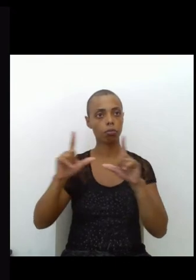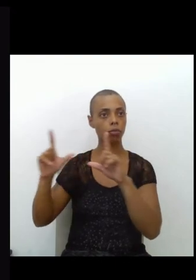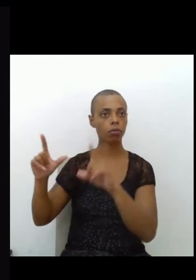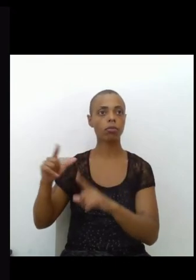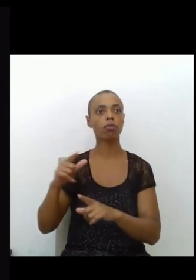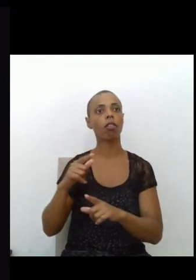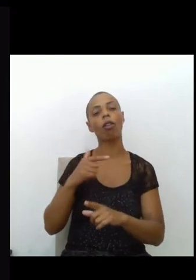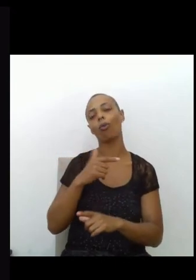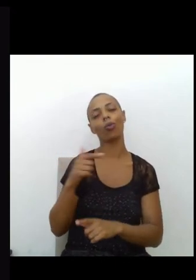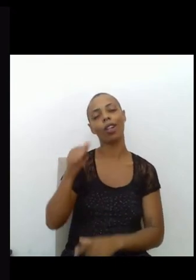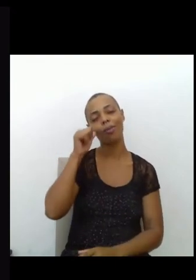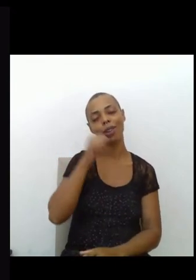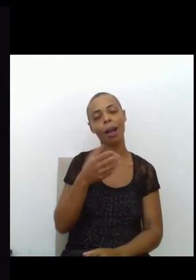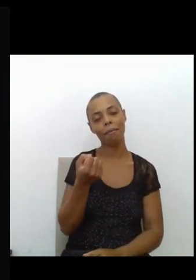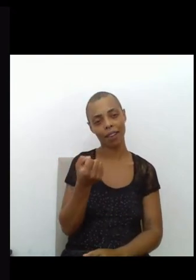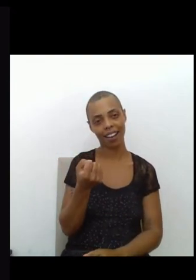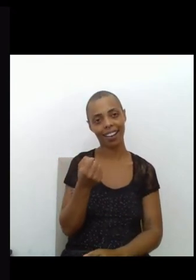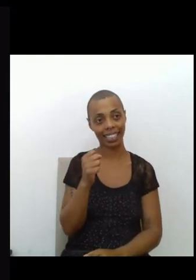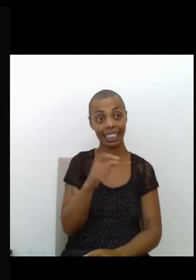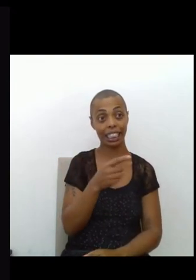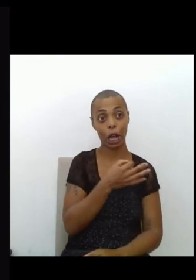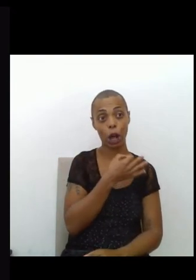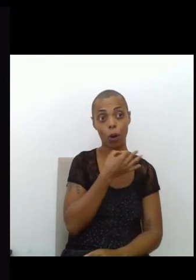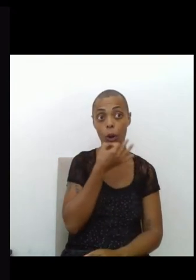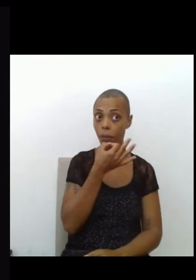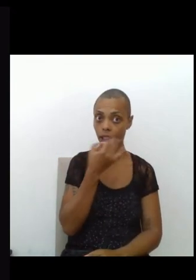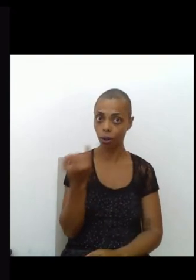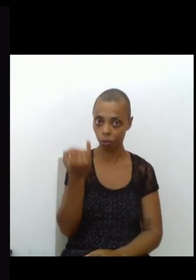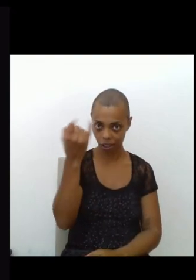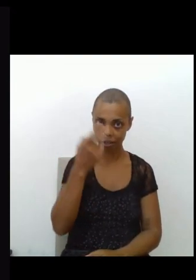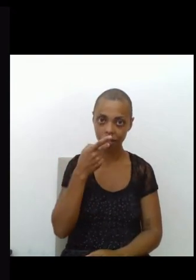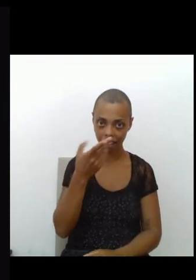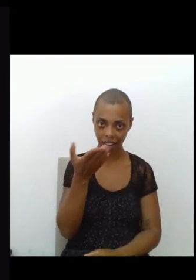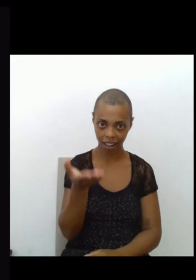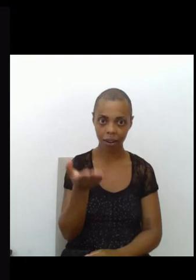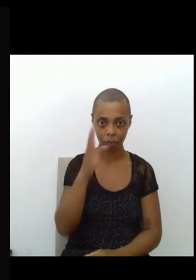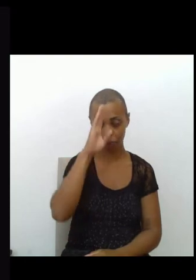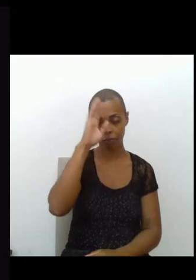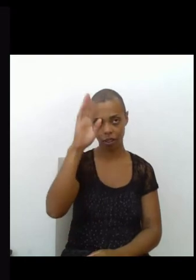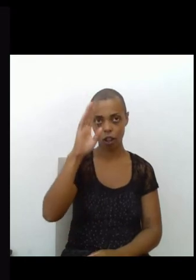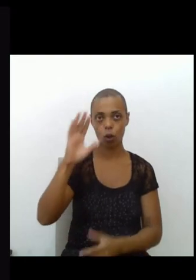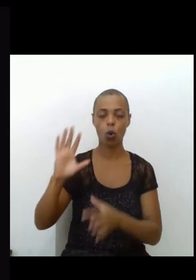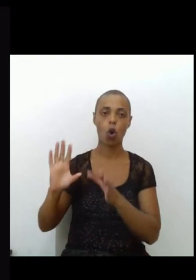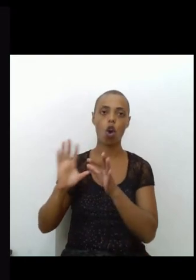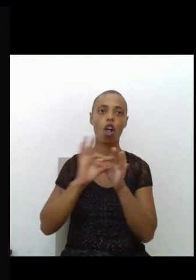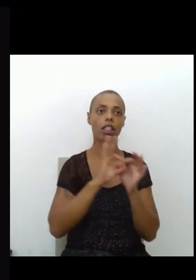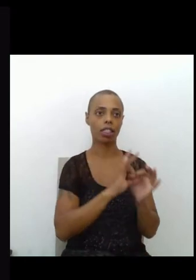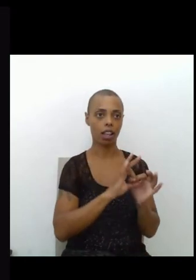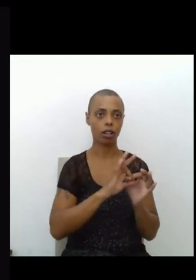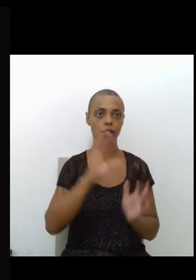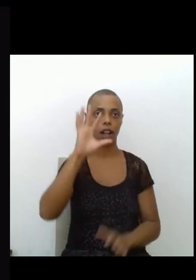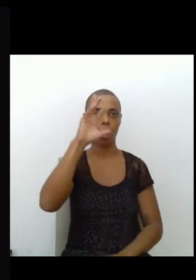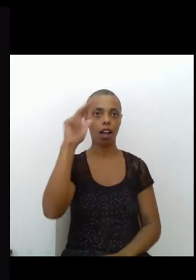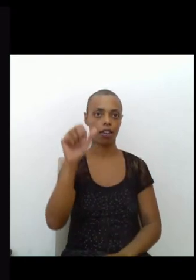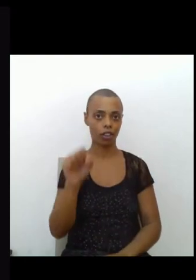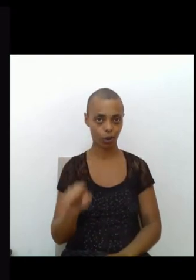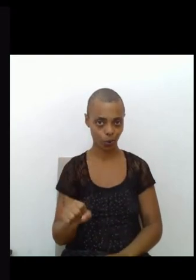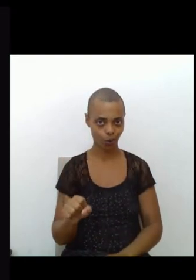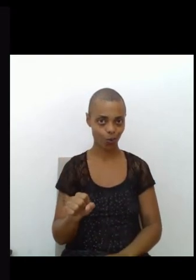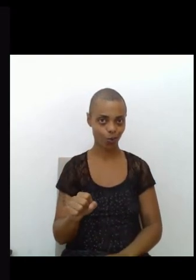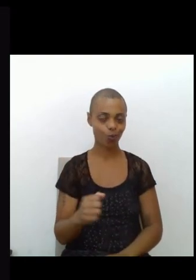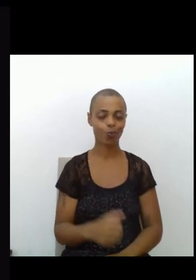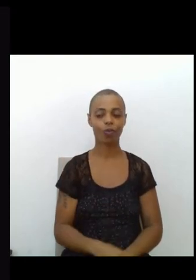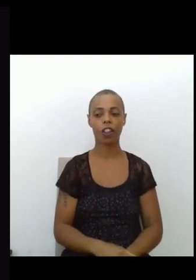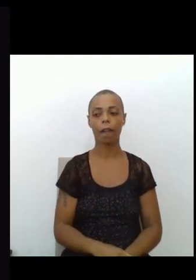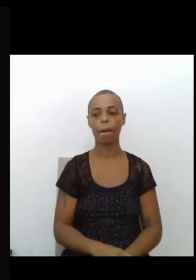important commentary especially in the South African context but also titling that to